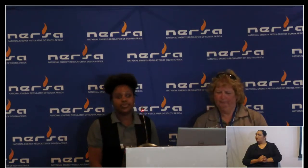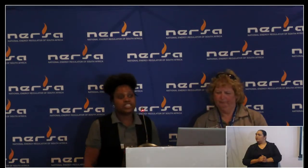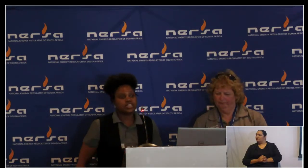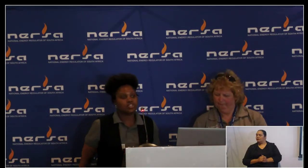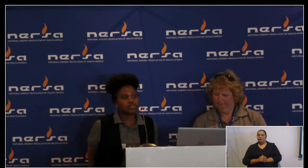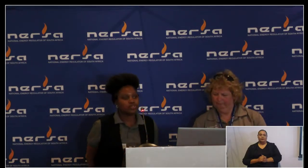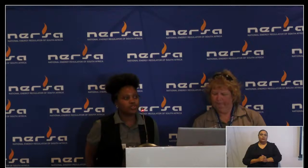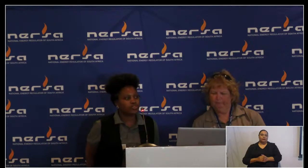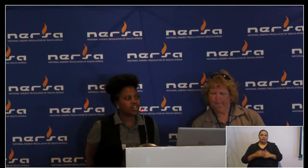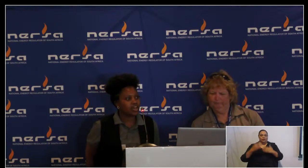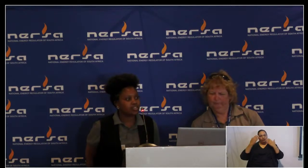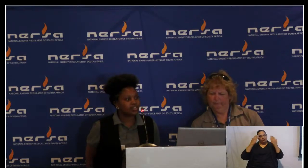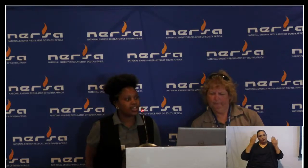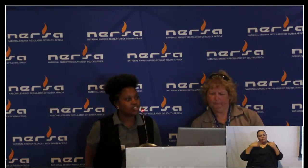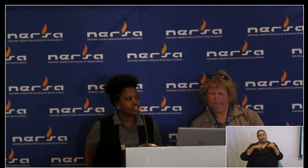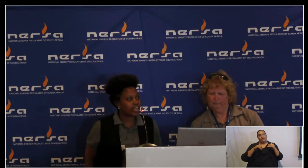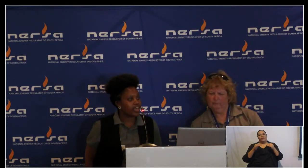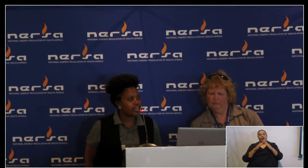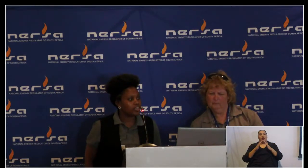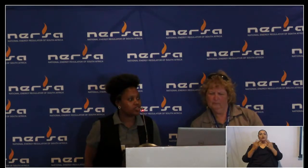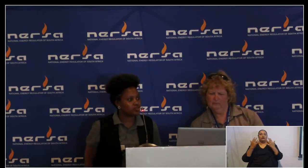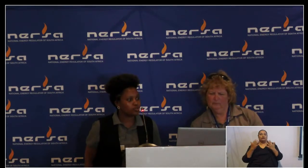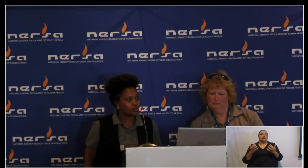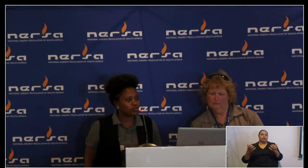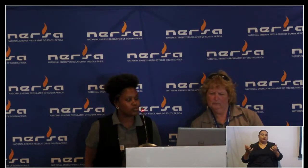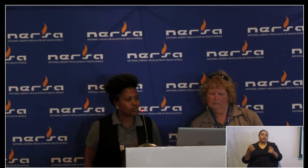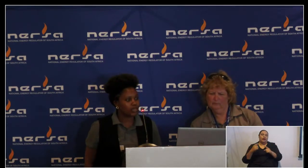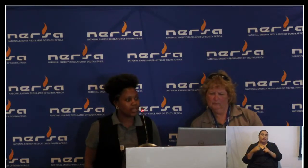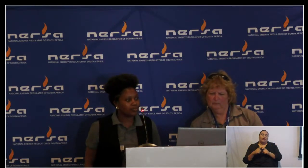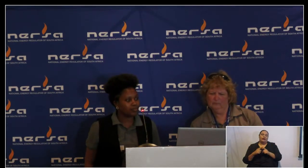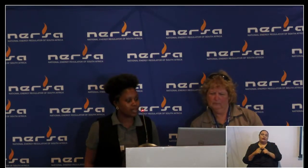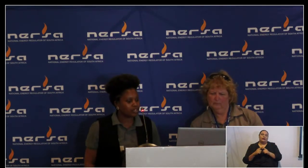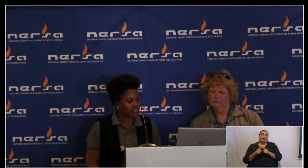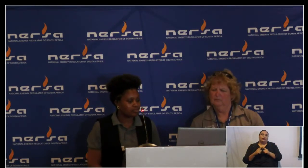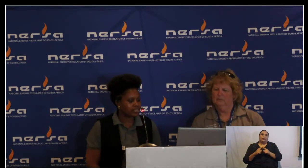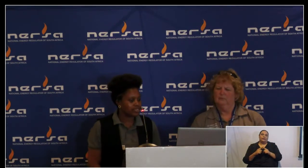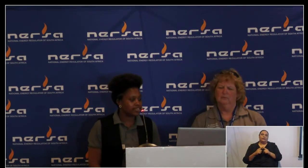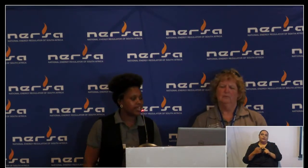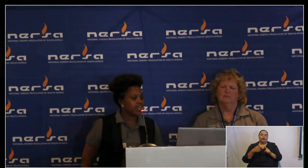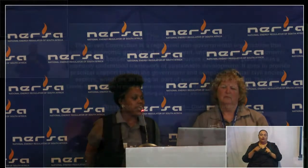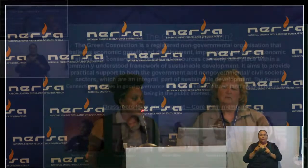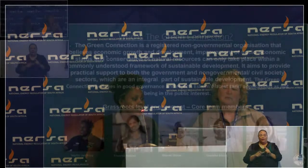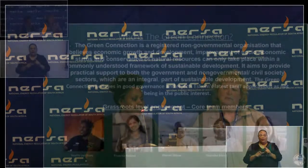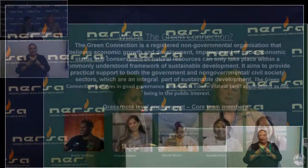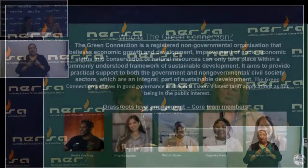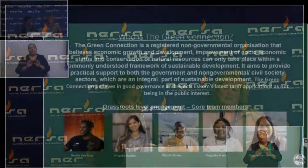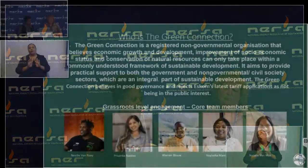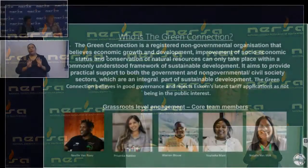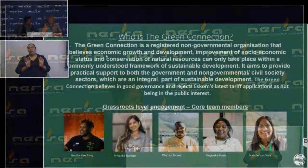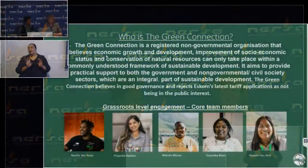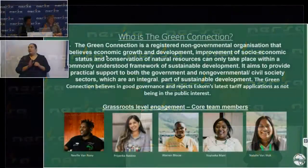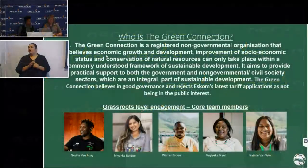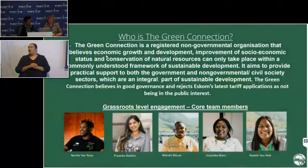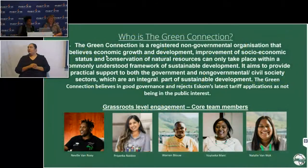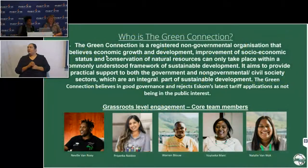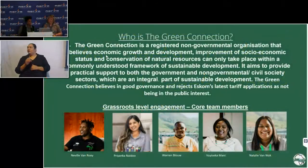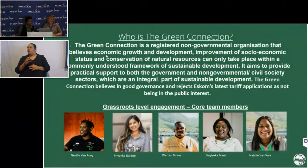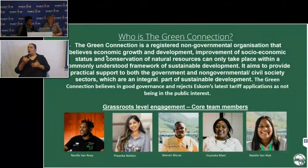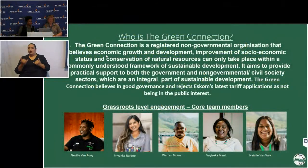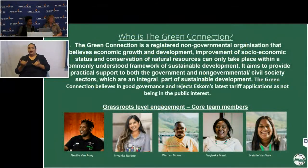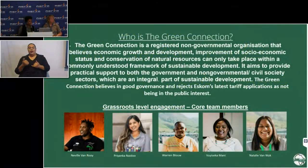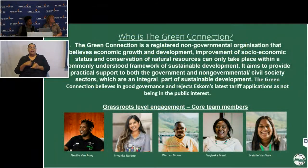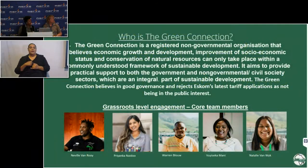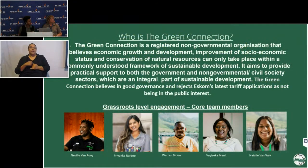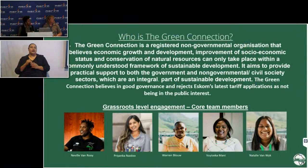Okay. Greetings to the House at large and to our chairperson. So today I